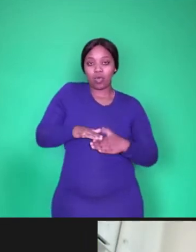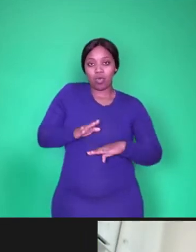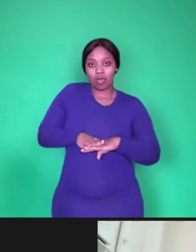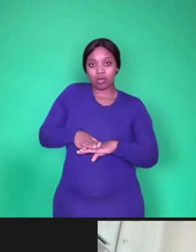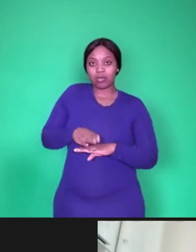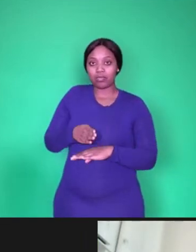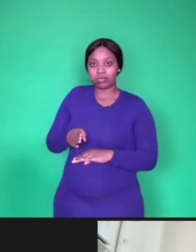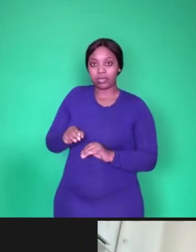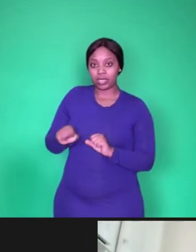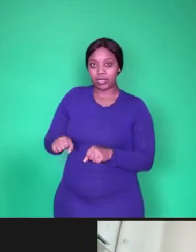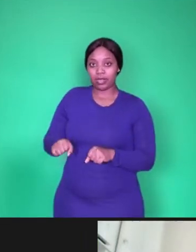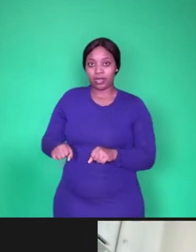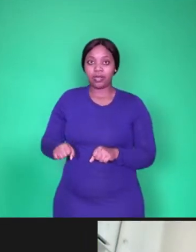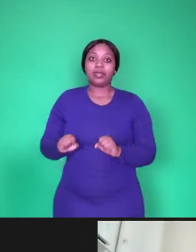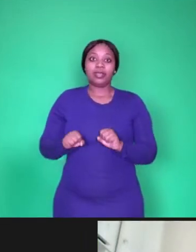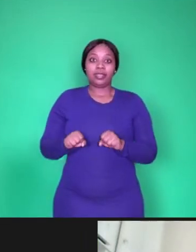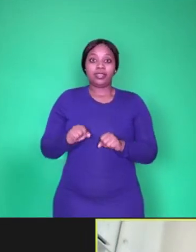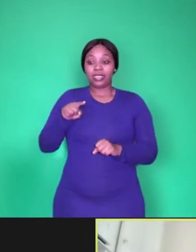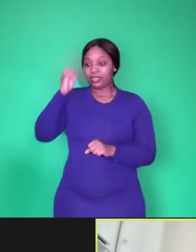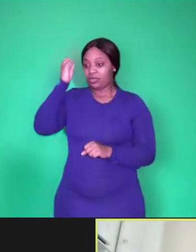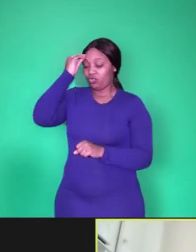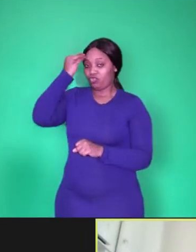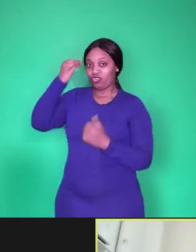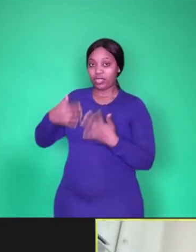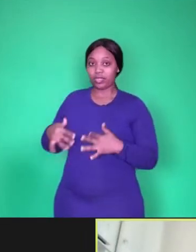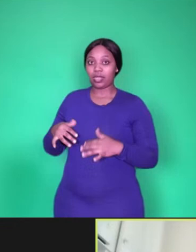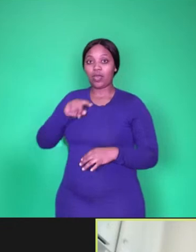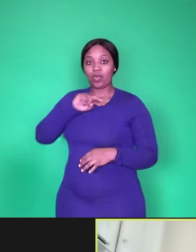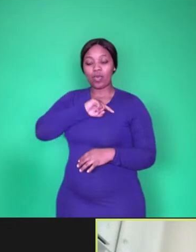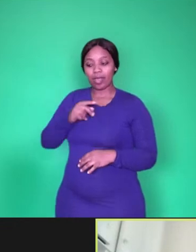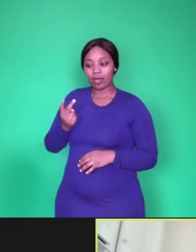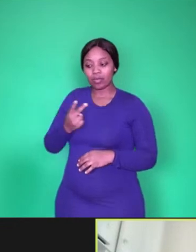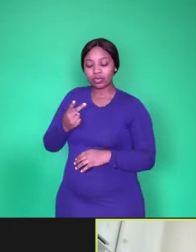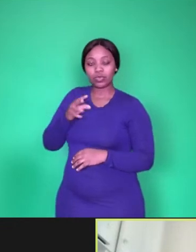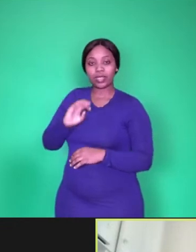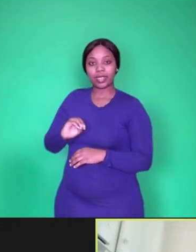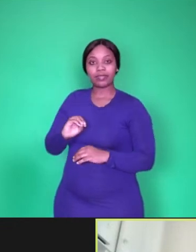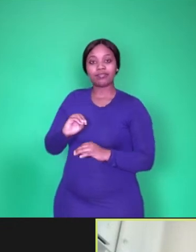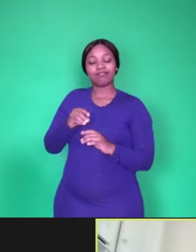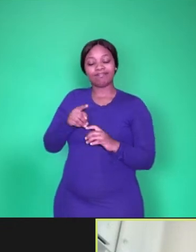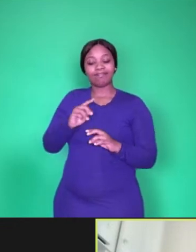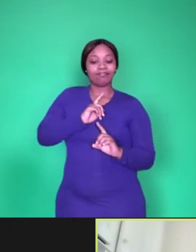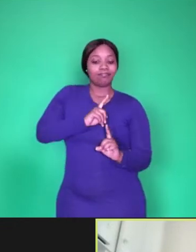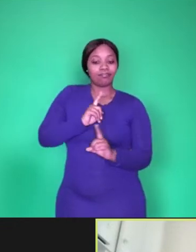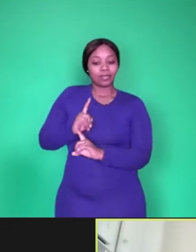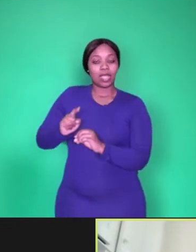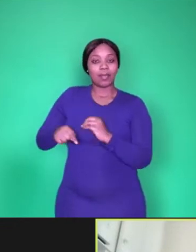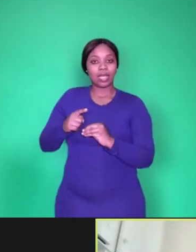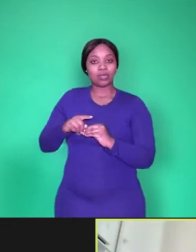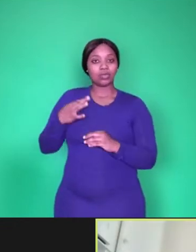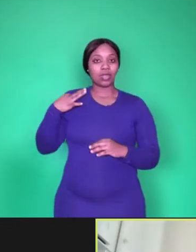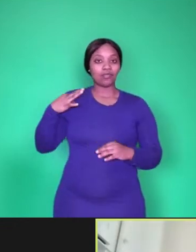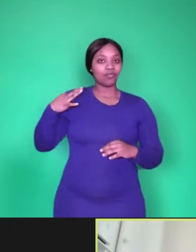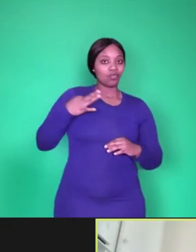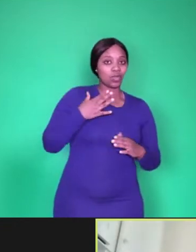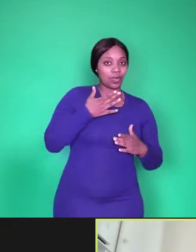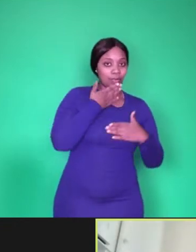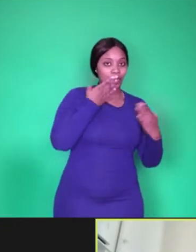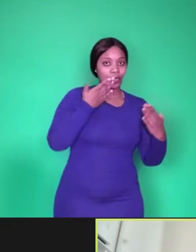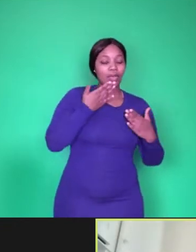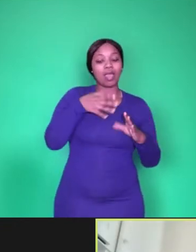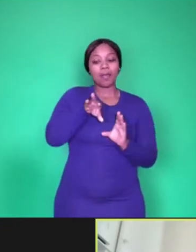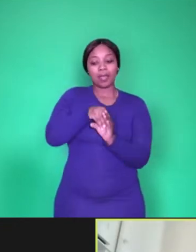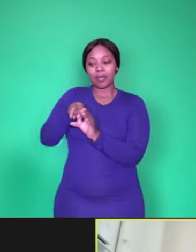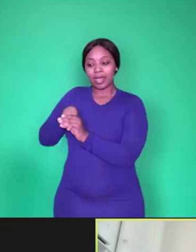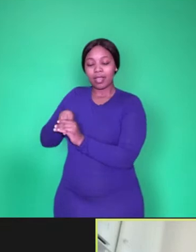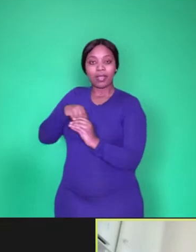on. Which is interesting because it also brings up questions of involuntary immobility, which is relevant in the context